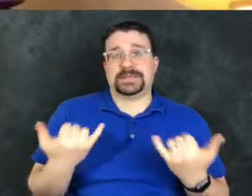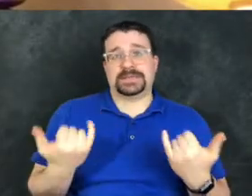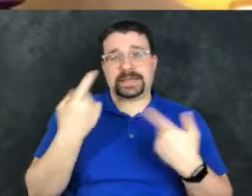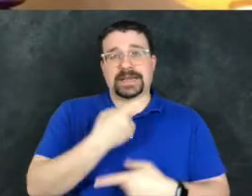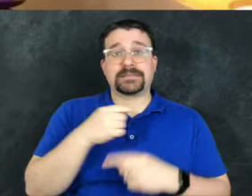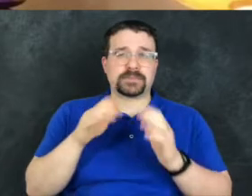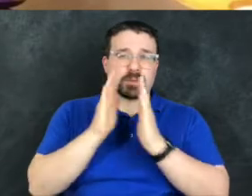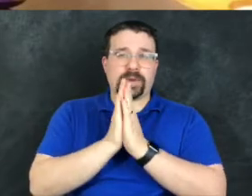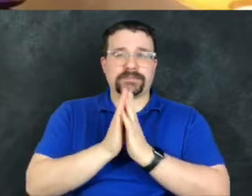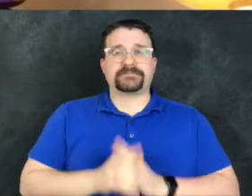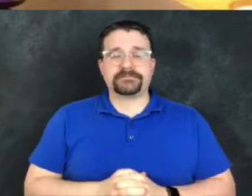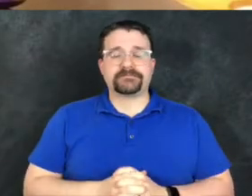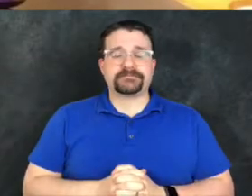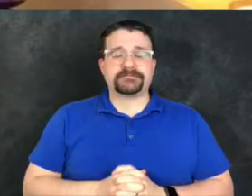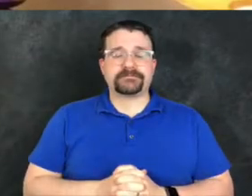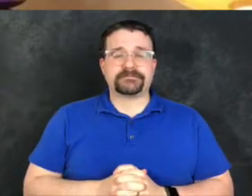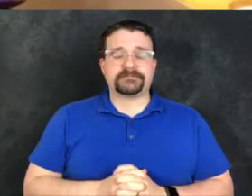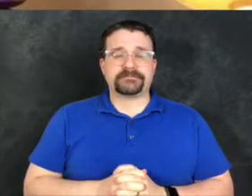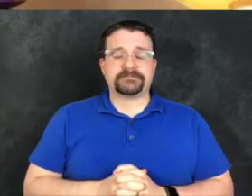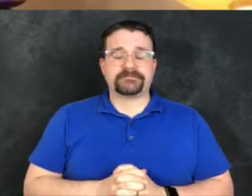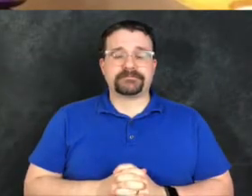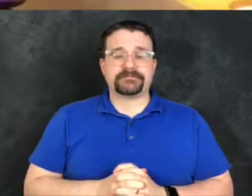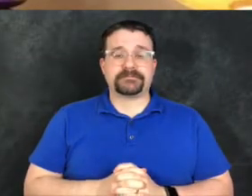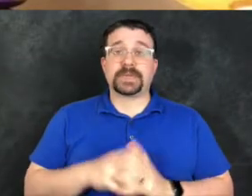of the word among us here today. Let us pray.